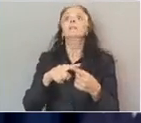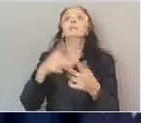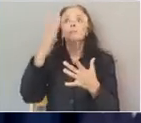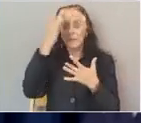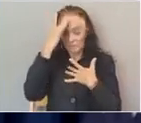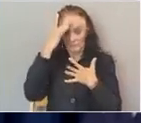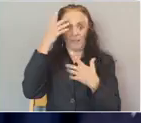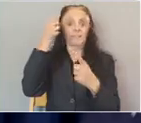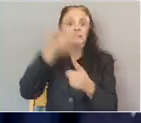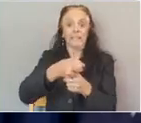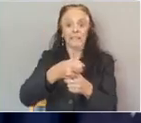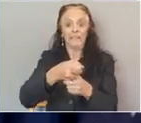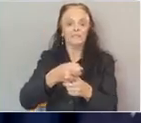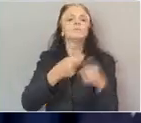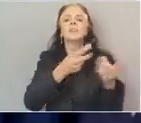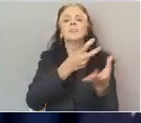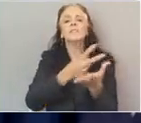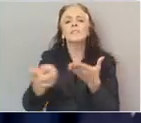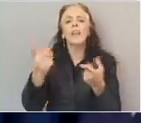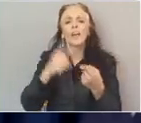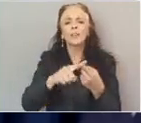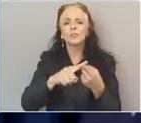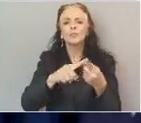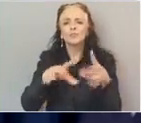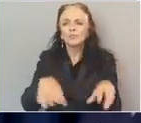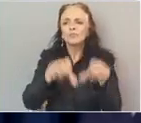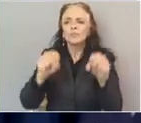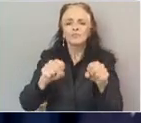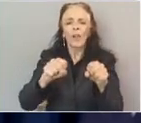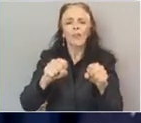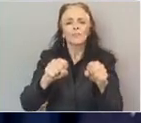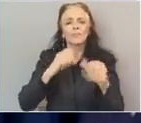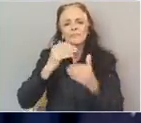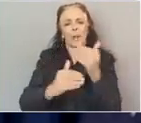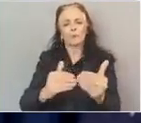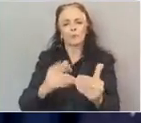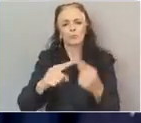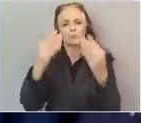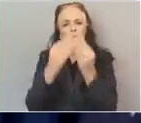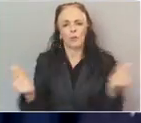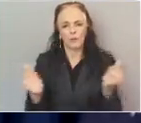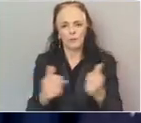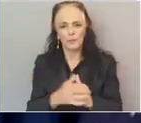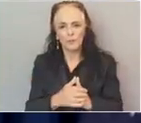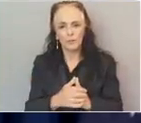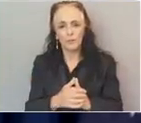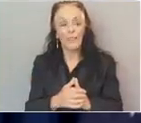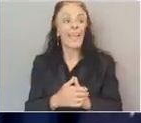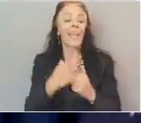As it continues, he's making it worse every day. Just this week,